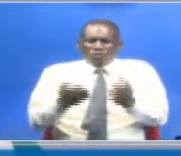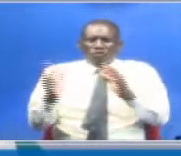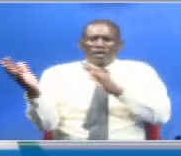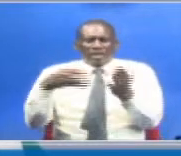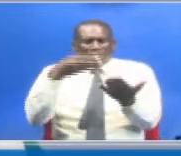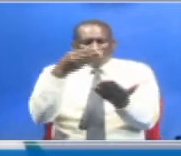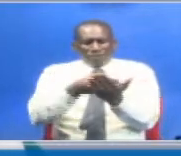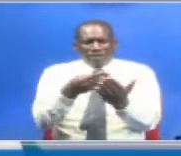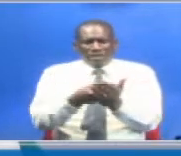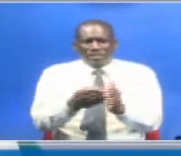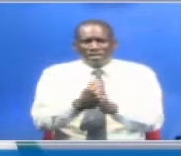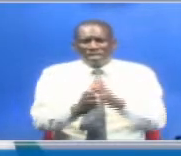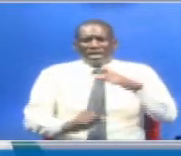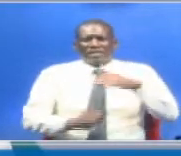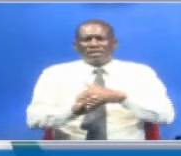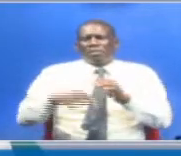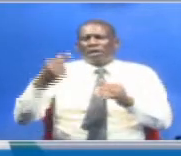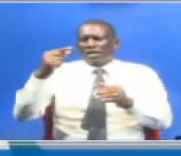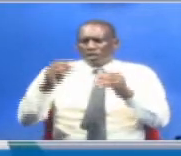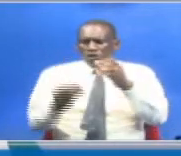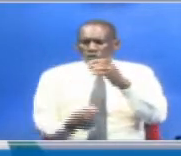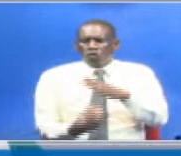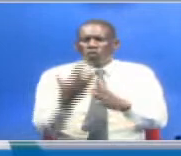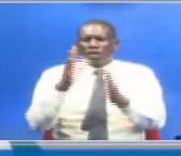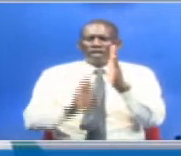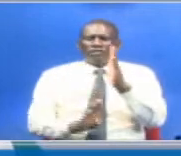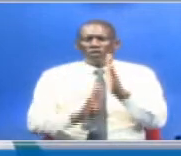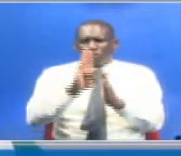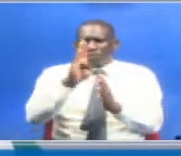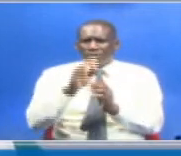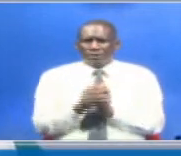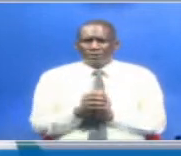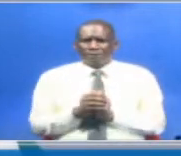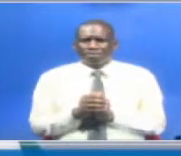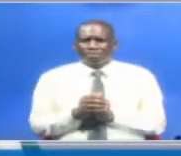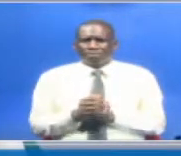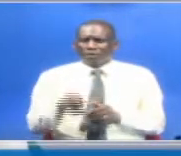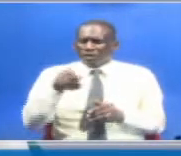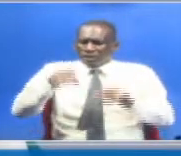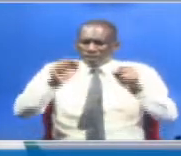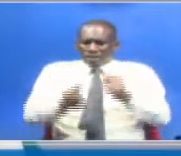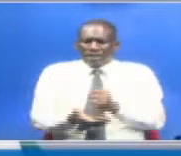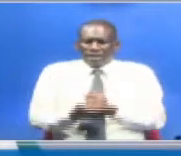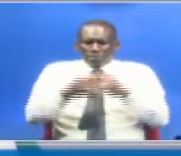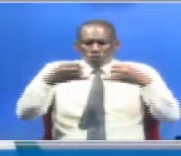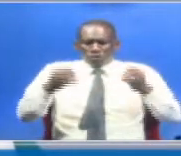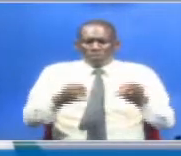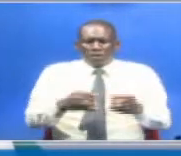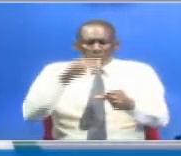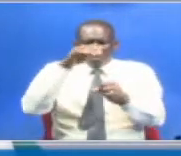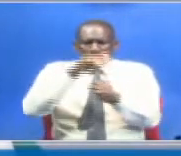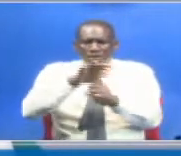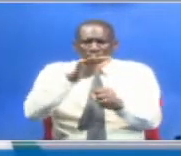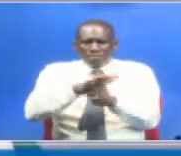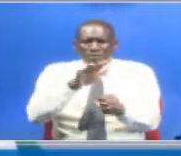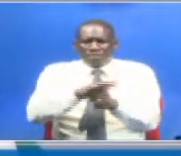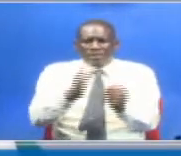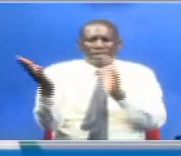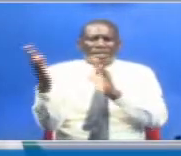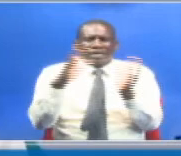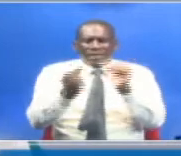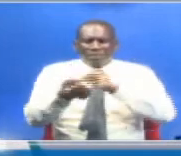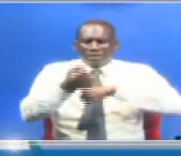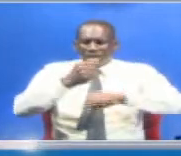support green growth and development. This can help deliver multitudes of climate action across